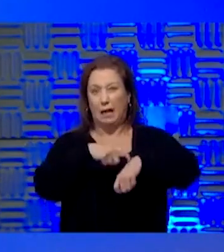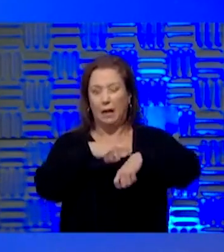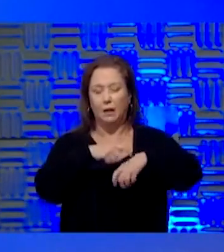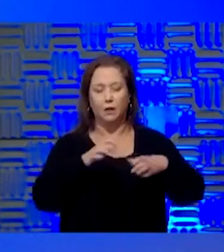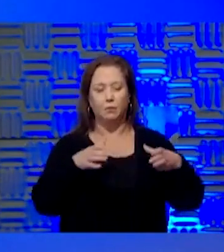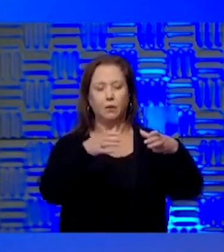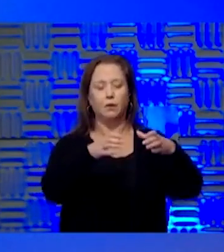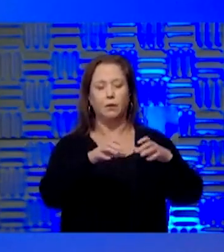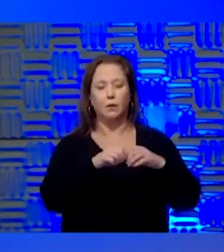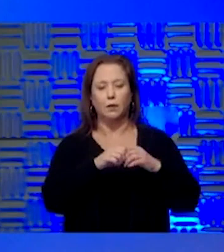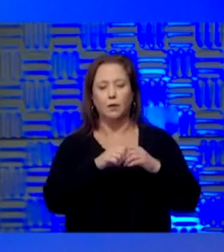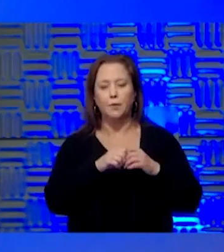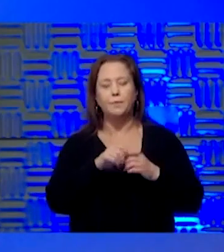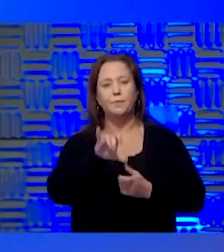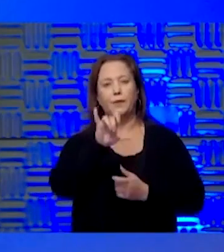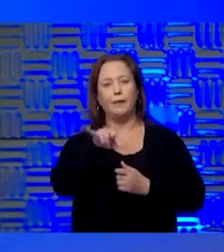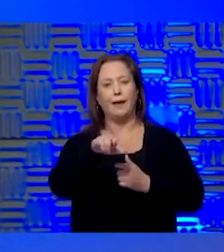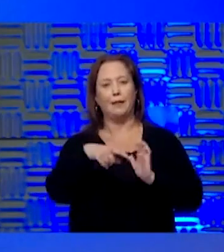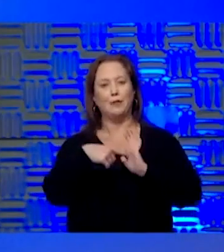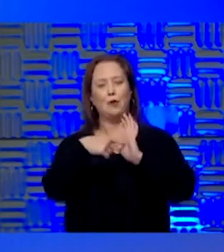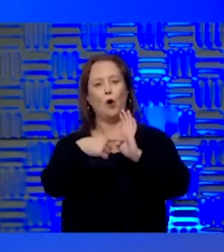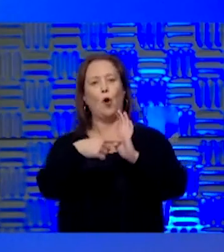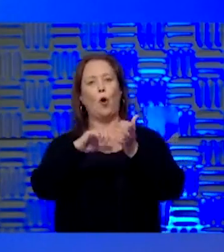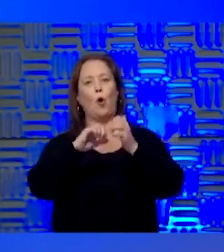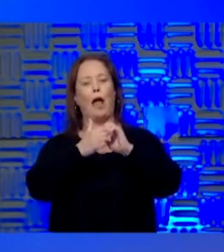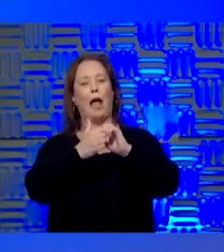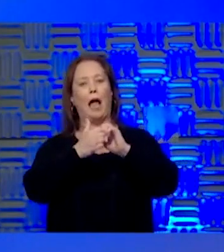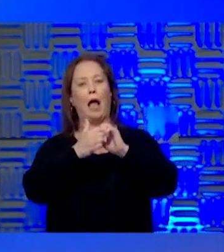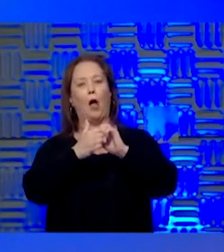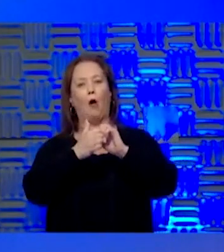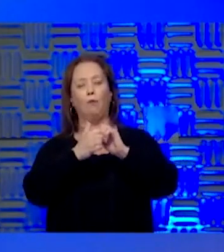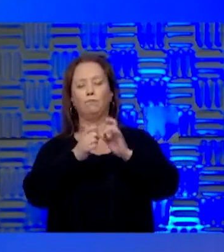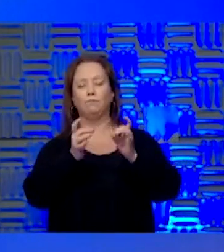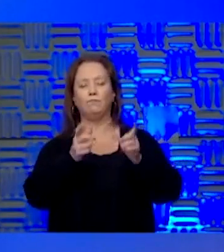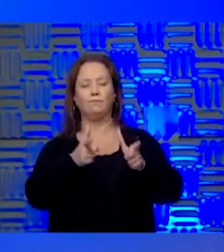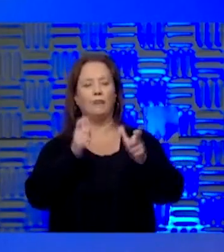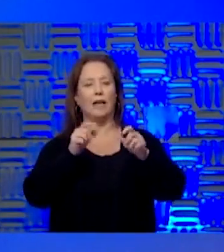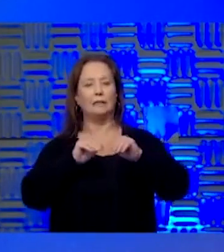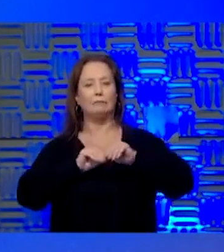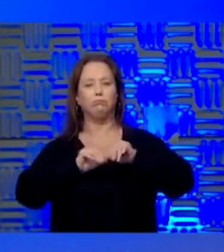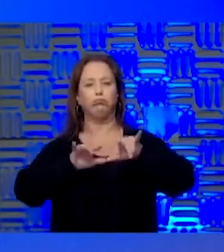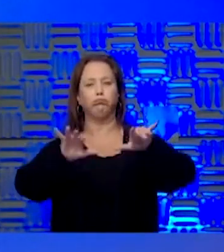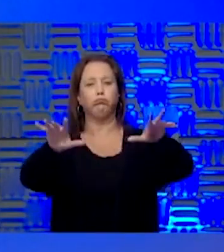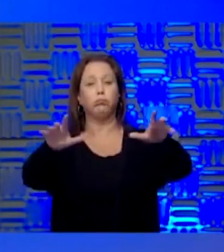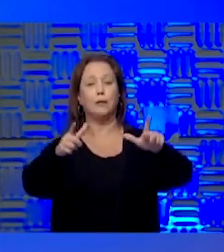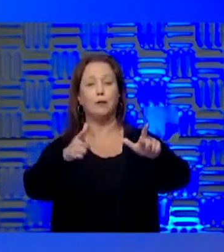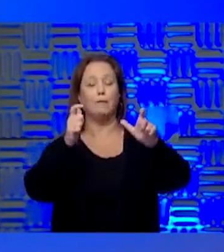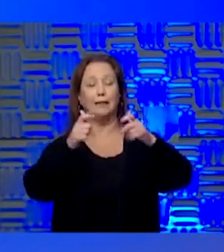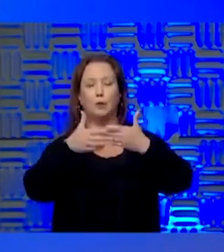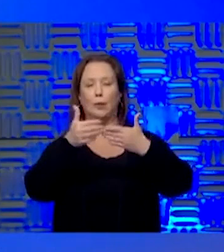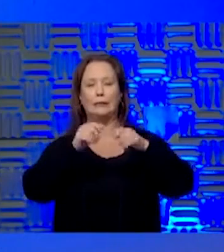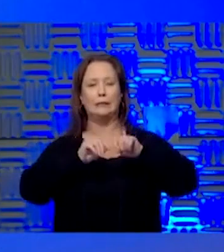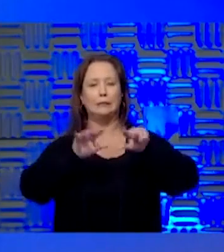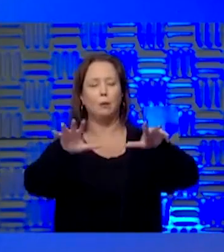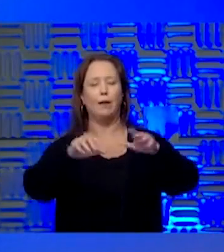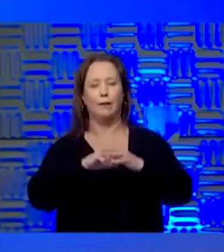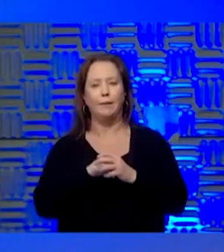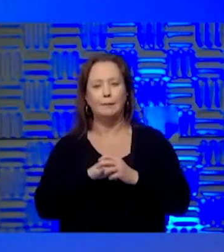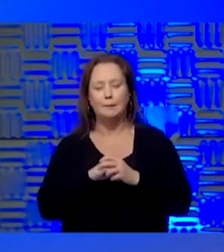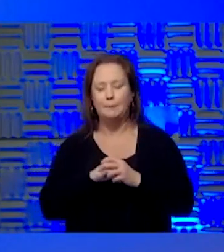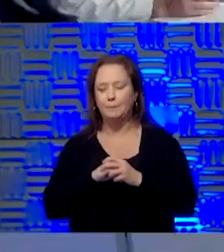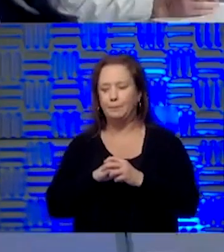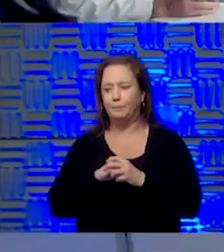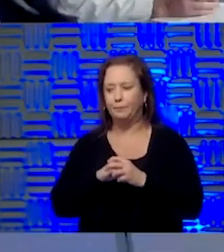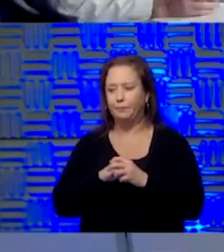that can just show you that how hyper contagious this disease can be and can spread so easily. Yeah.